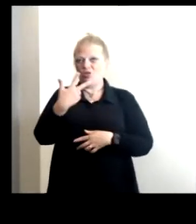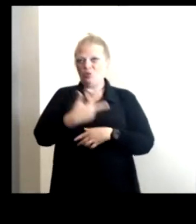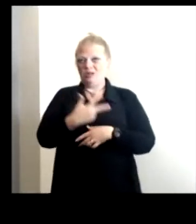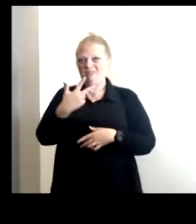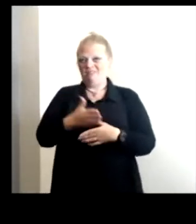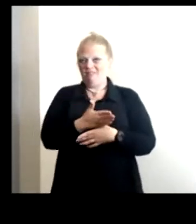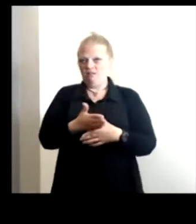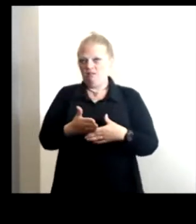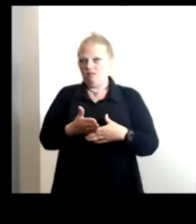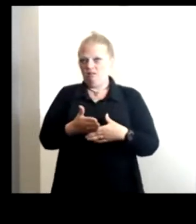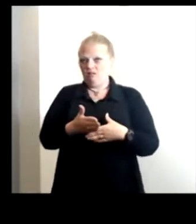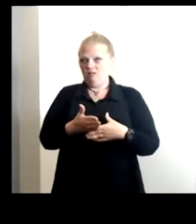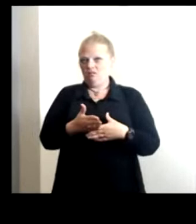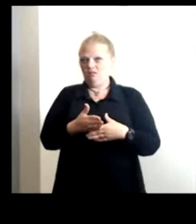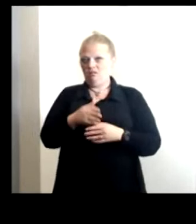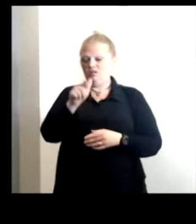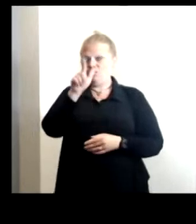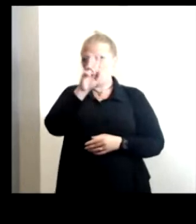on the